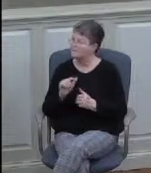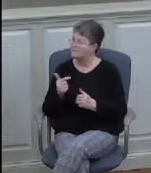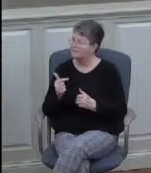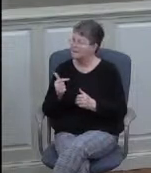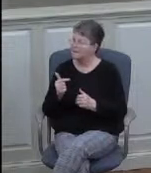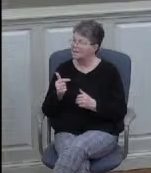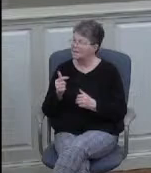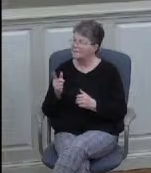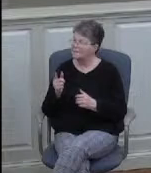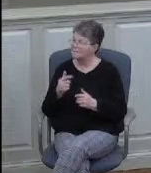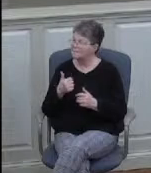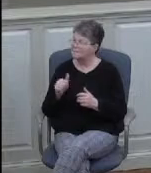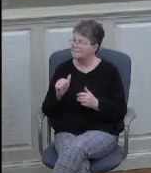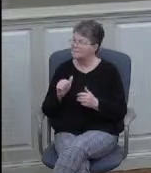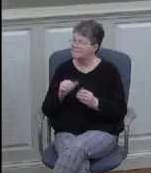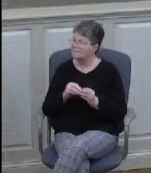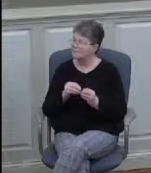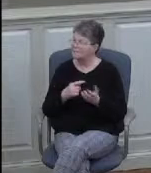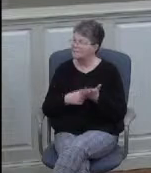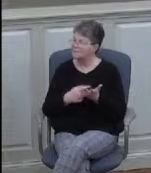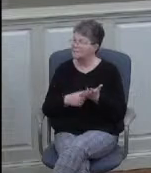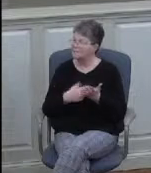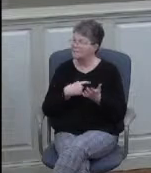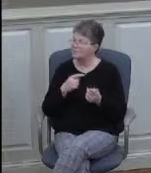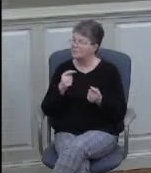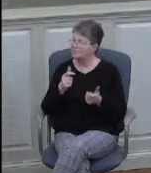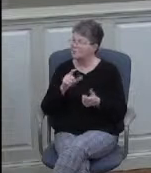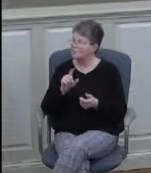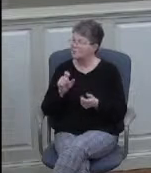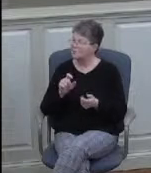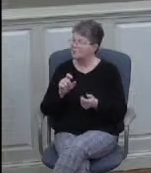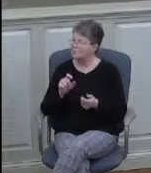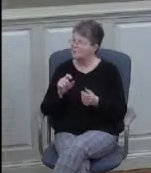you. Any further discussion? I just have a quick question.